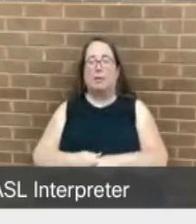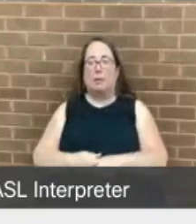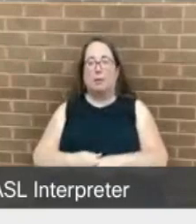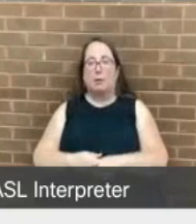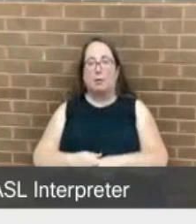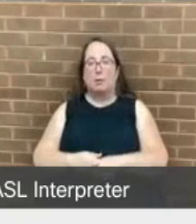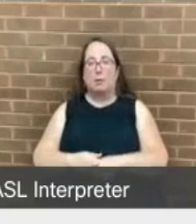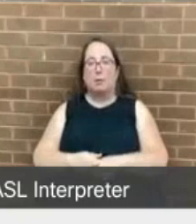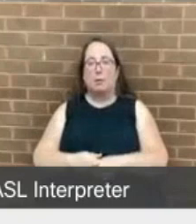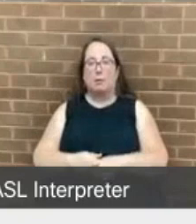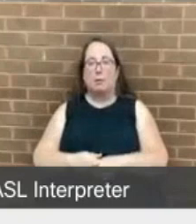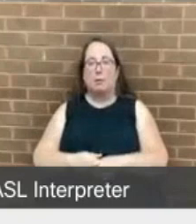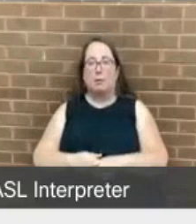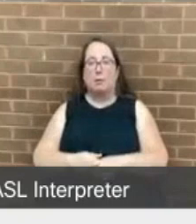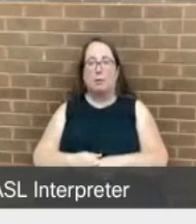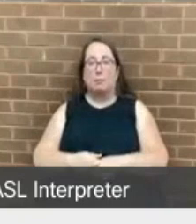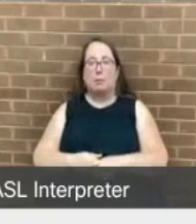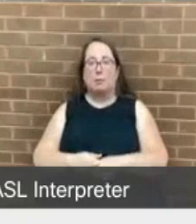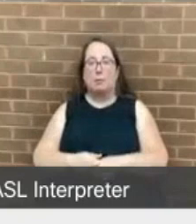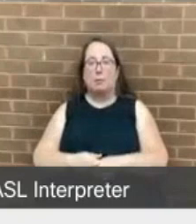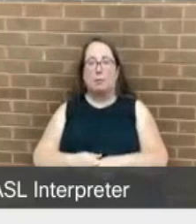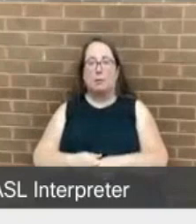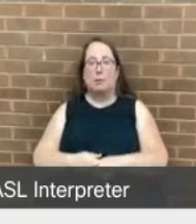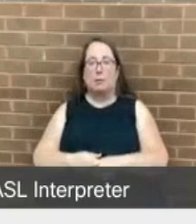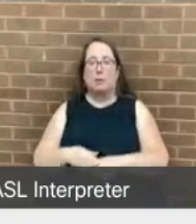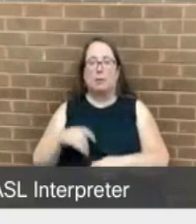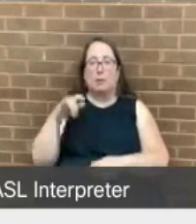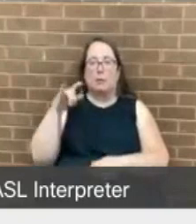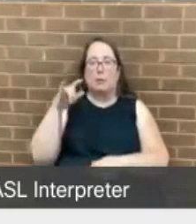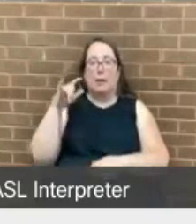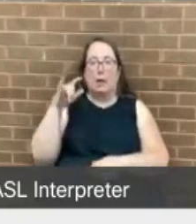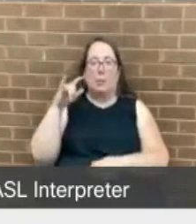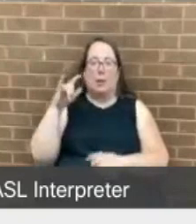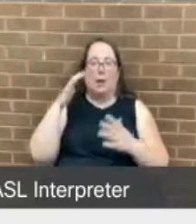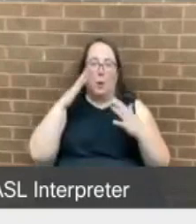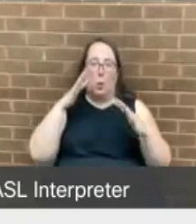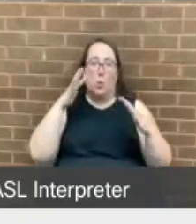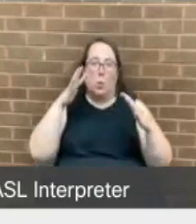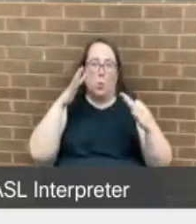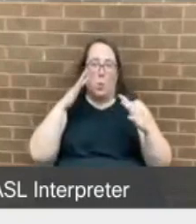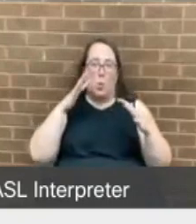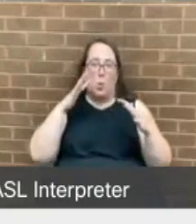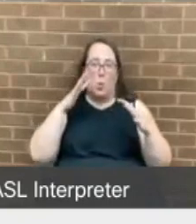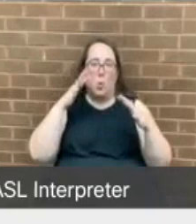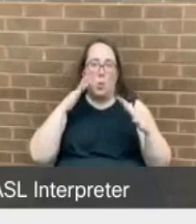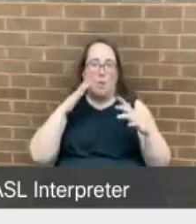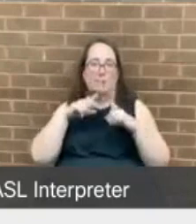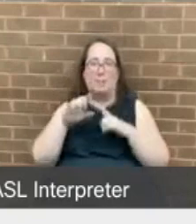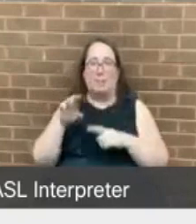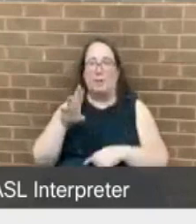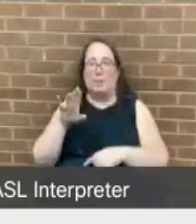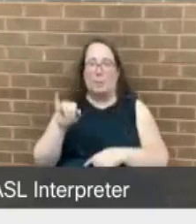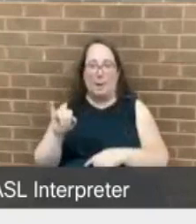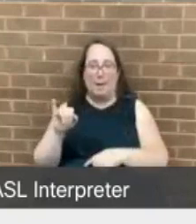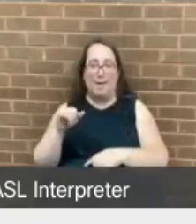the continued airplane noise from BWI Airport. I know we have an